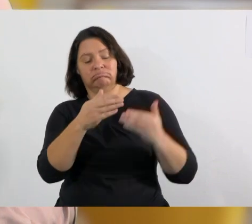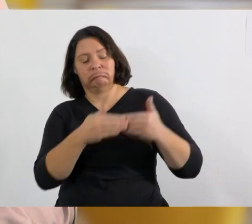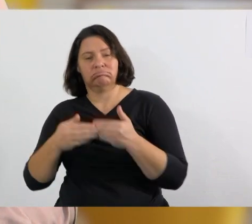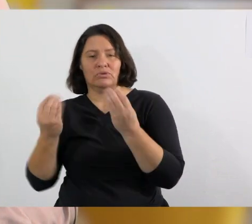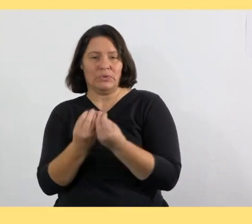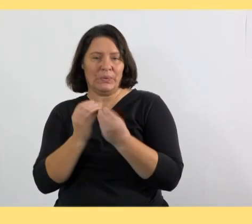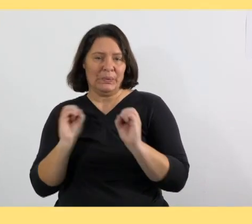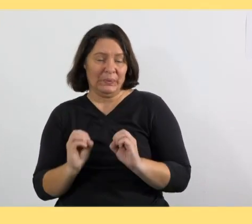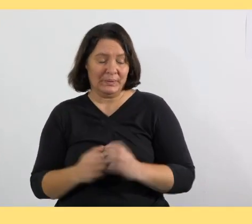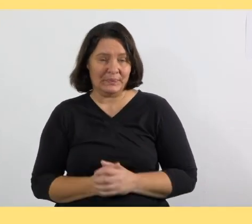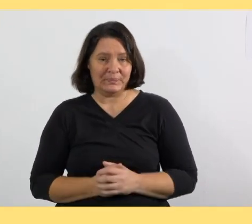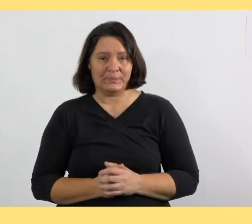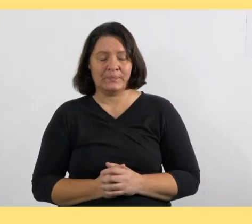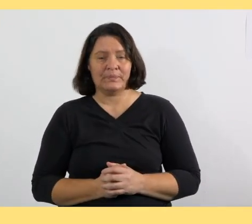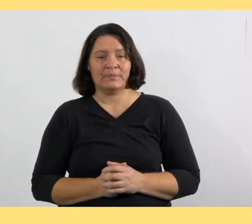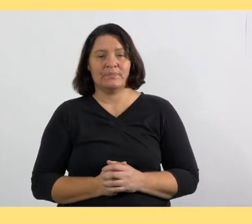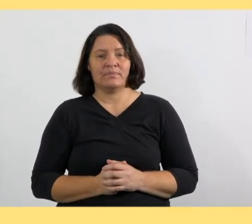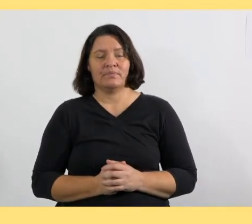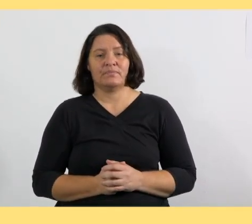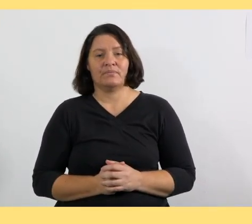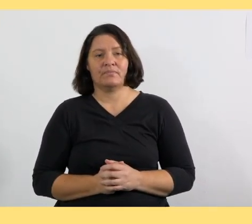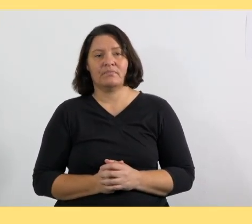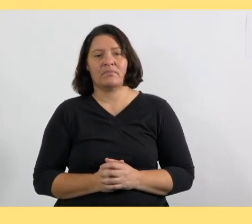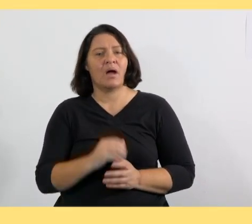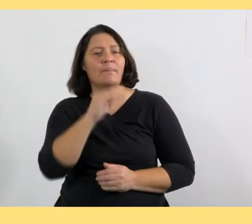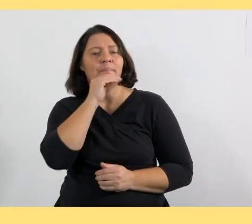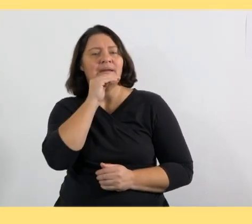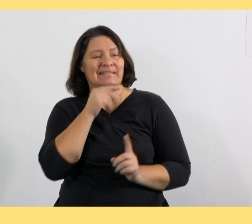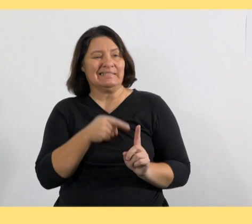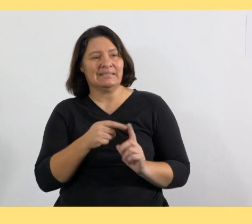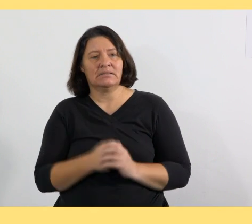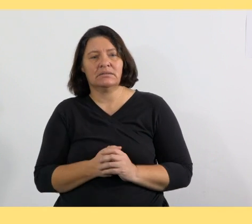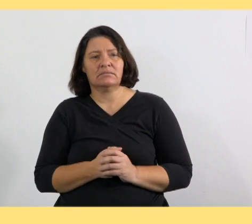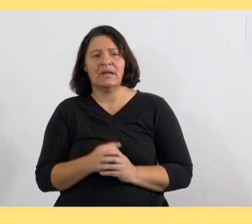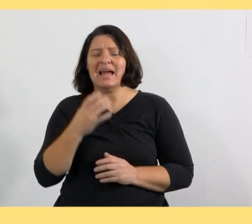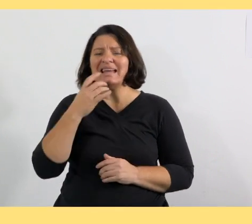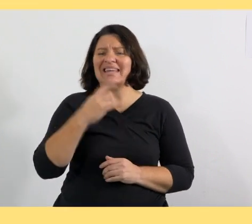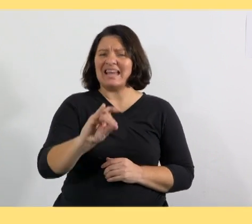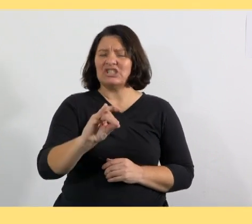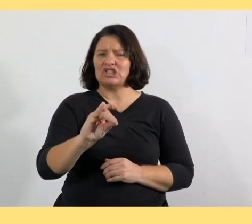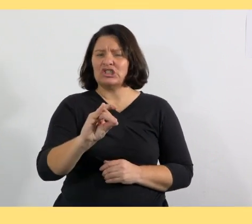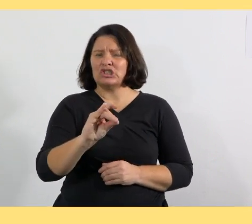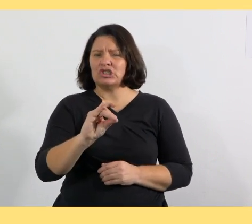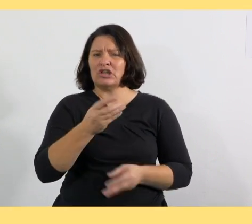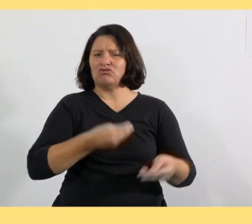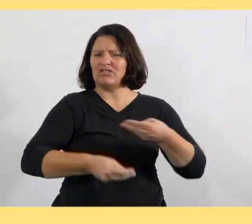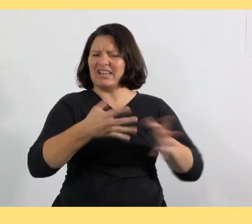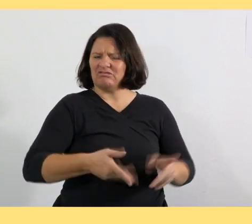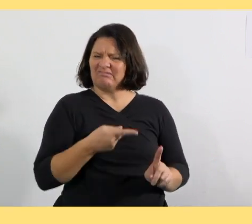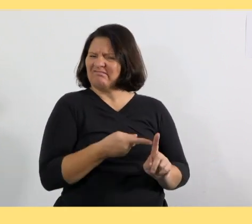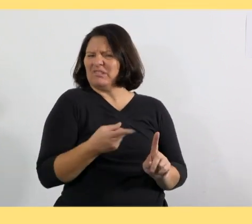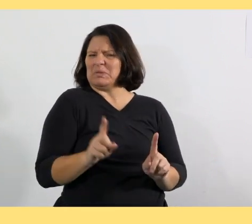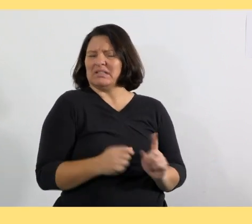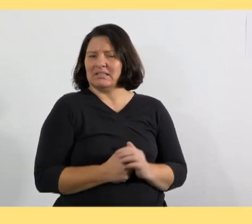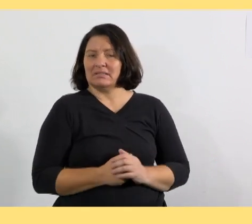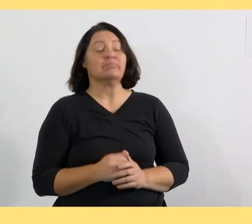Definition. What are cash transactions? These are transactions that involve